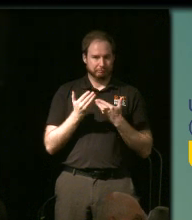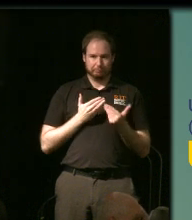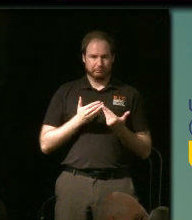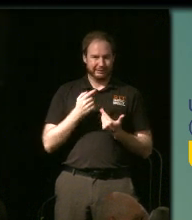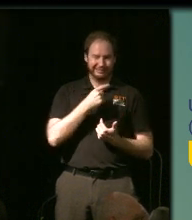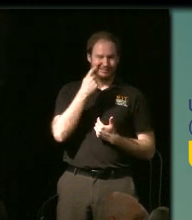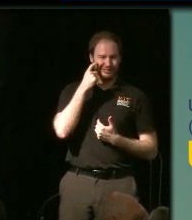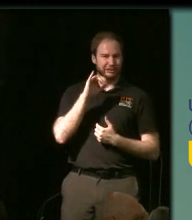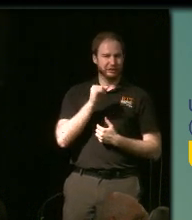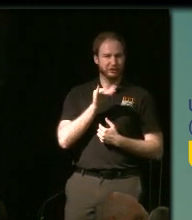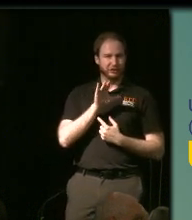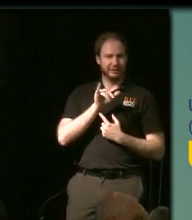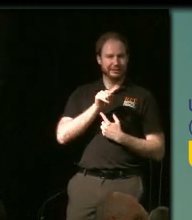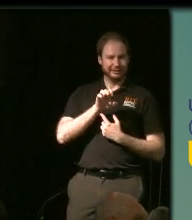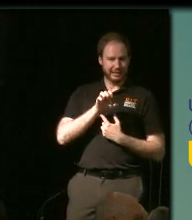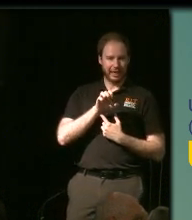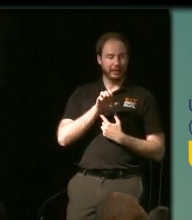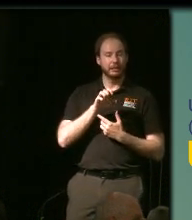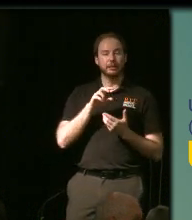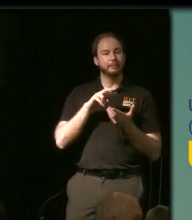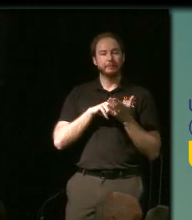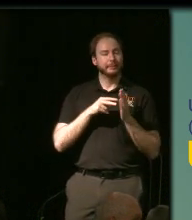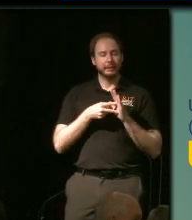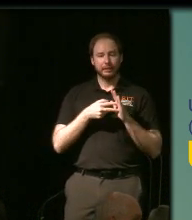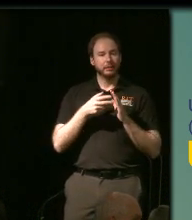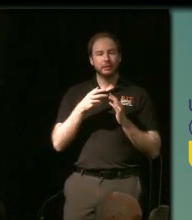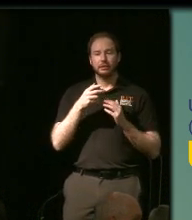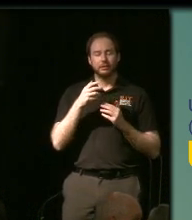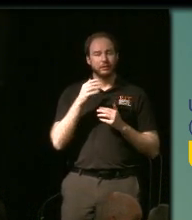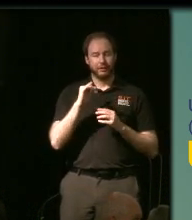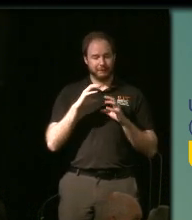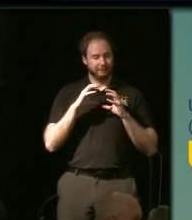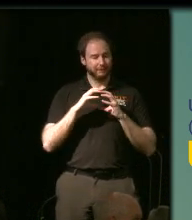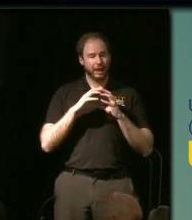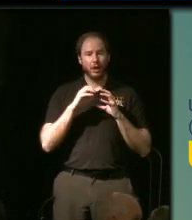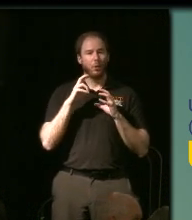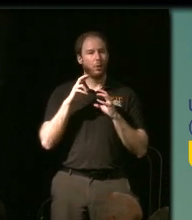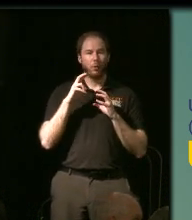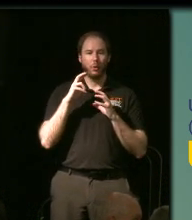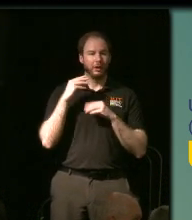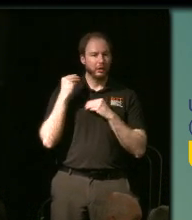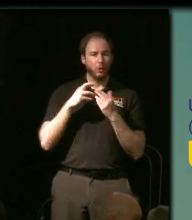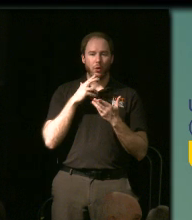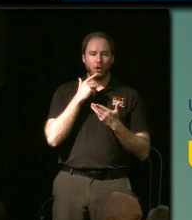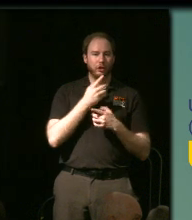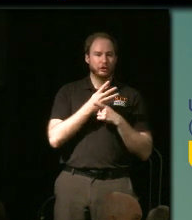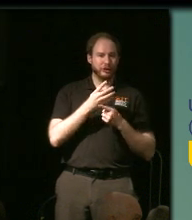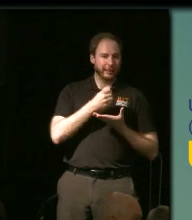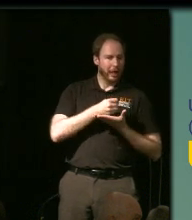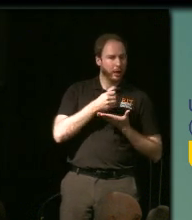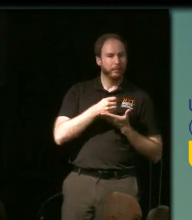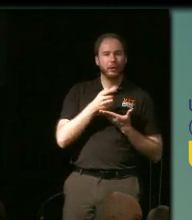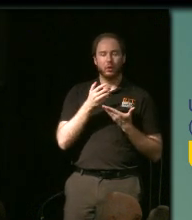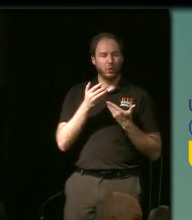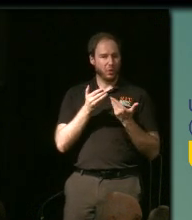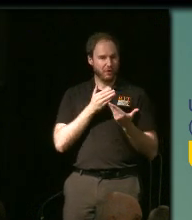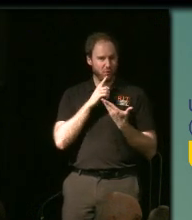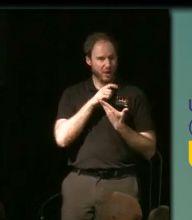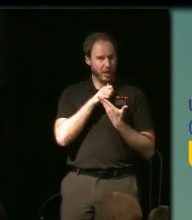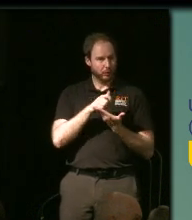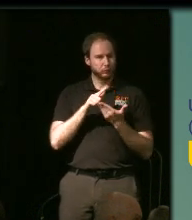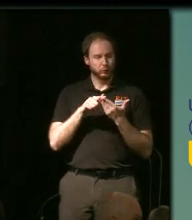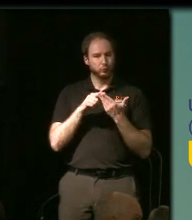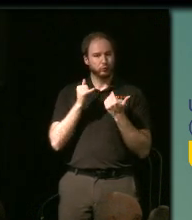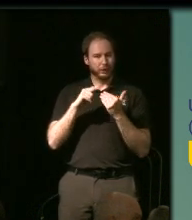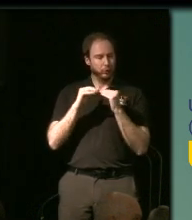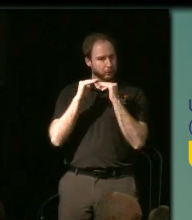J-site, where either factors or cells carrying factors or gene therapy is put in to help